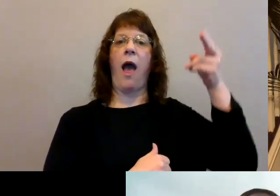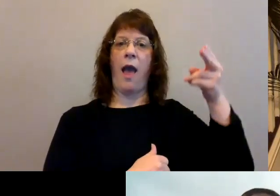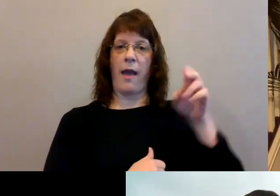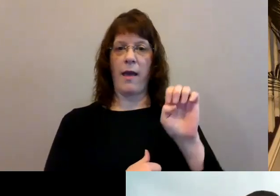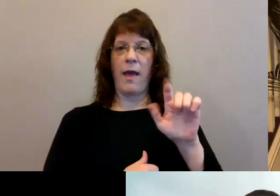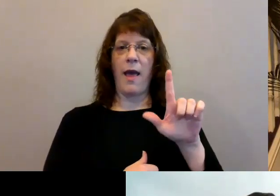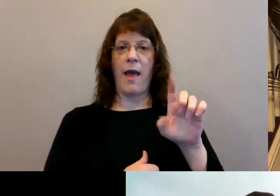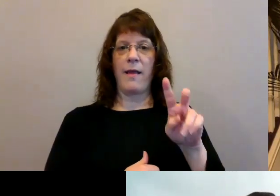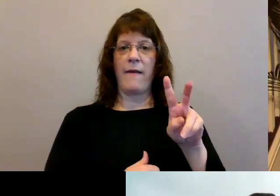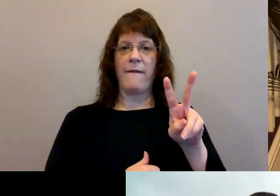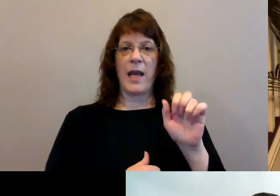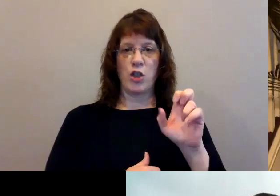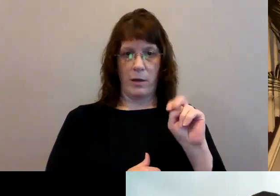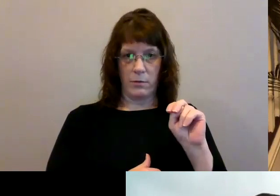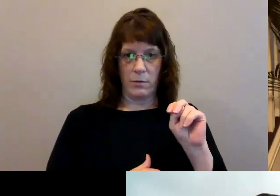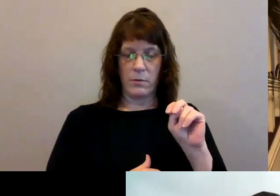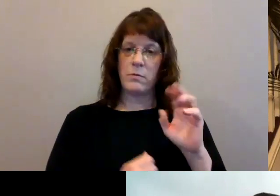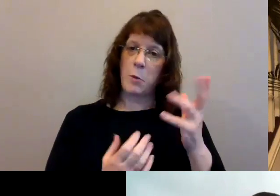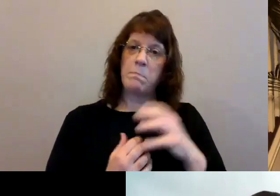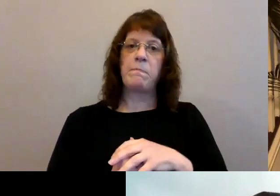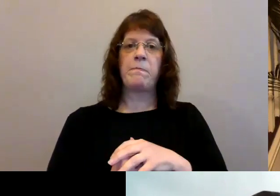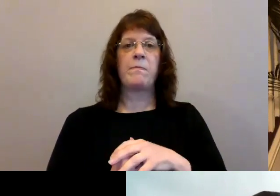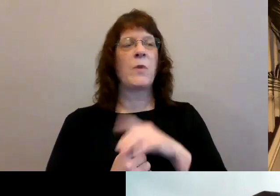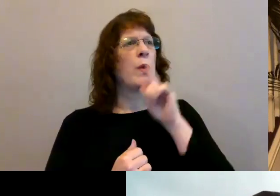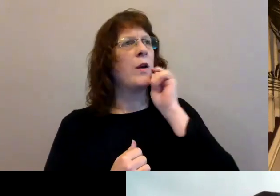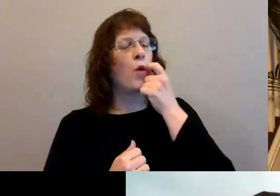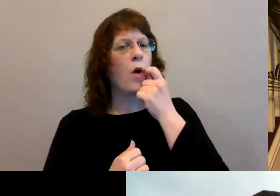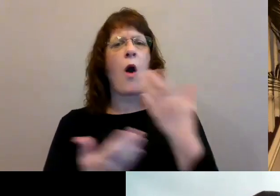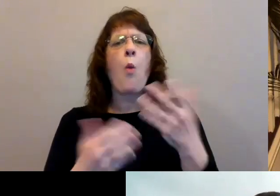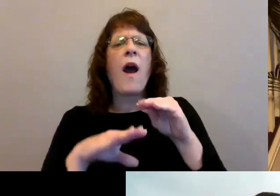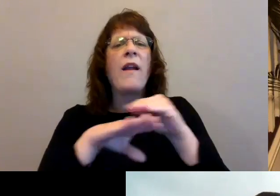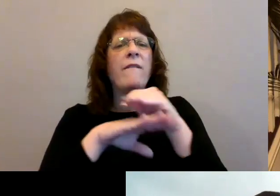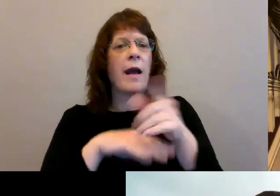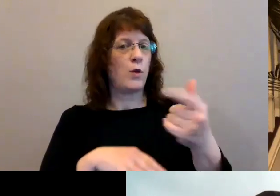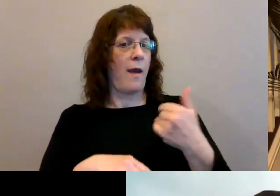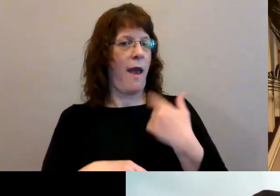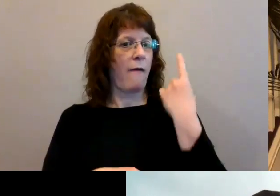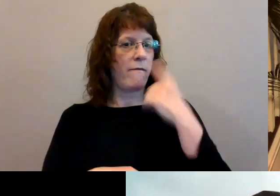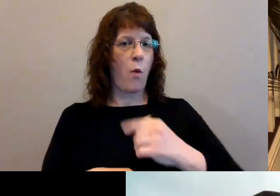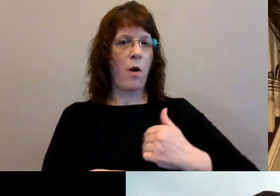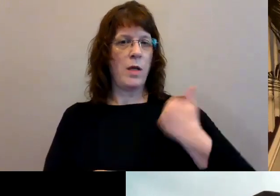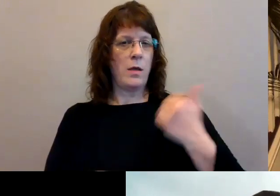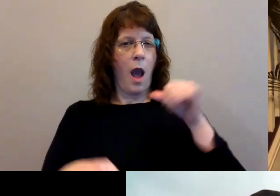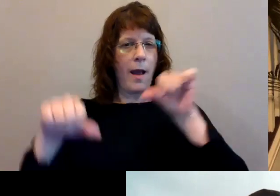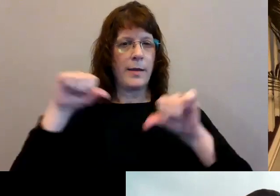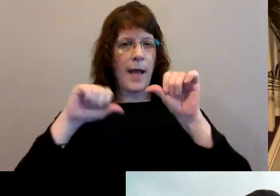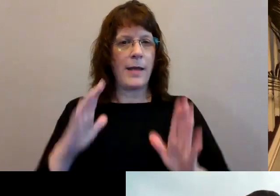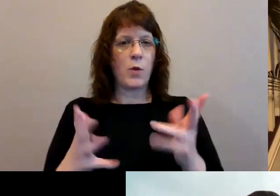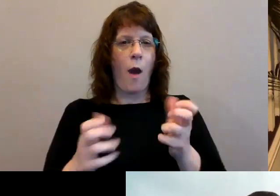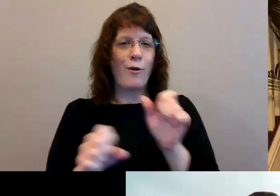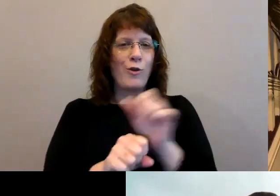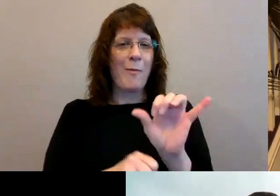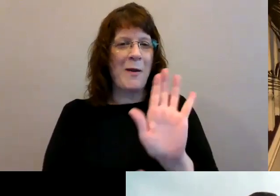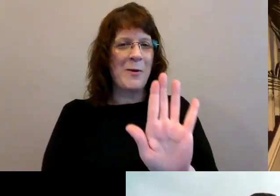of species. Very cool. So what advice would you have for young scientists who want to have a job like yours in the